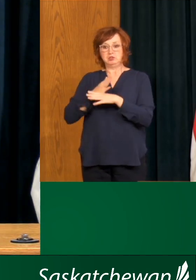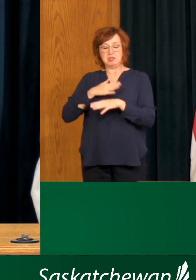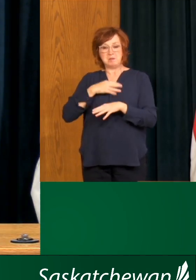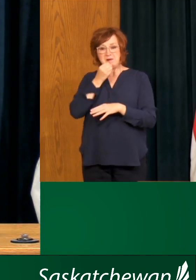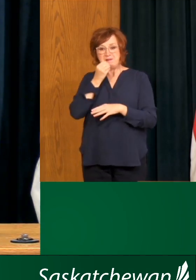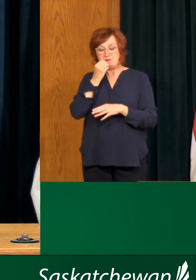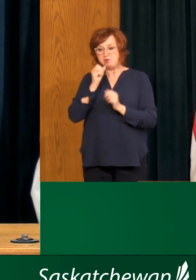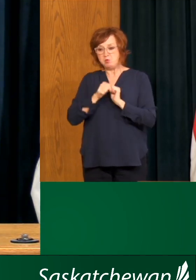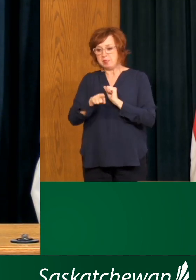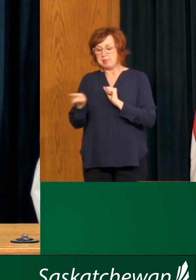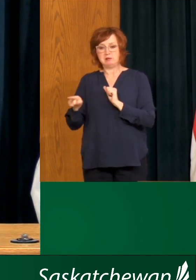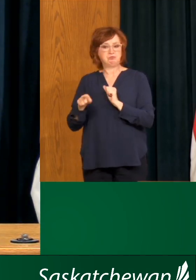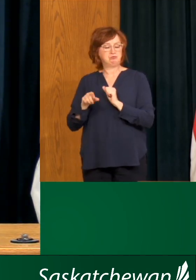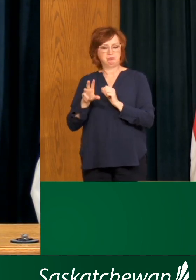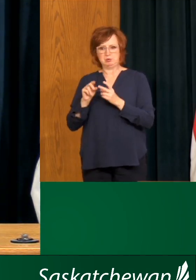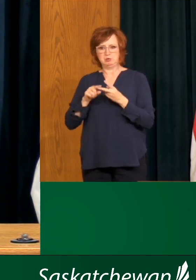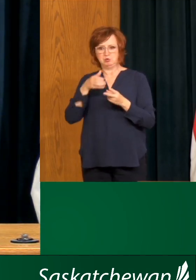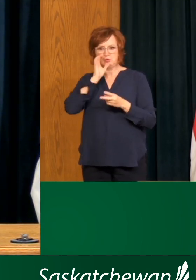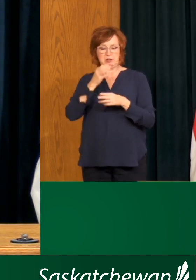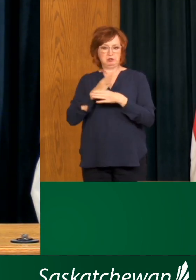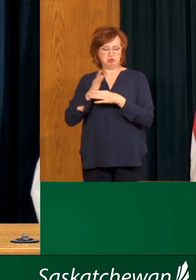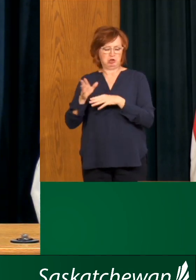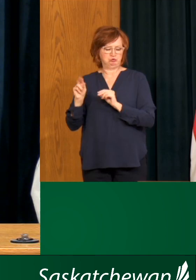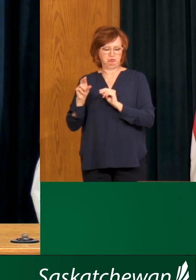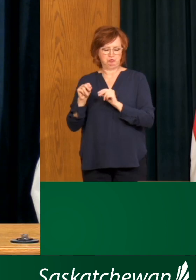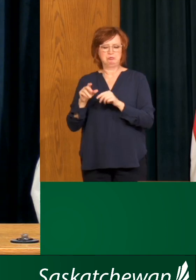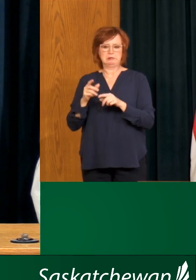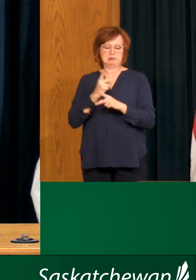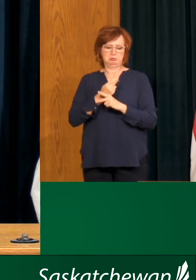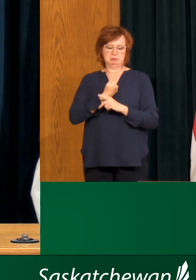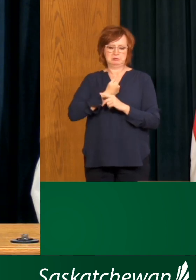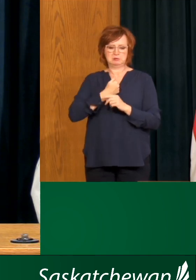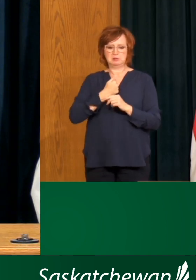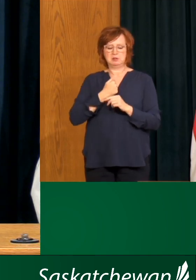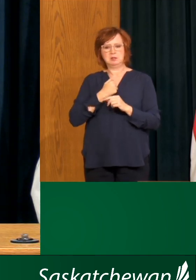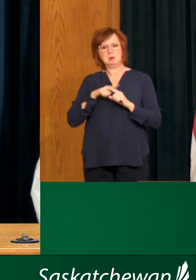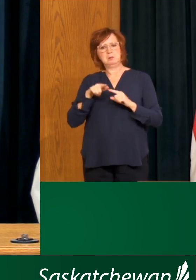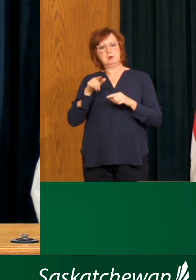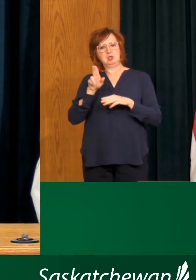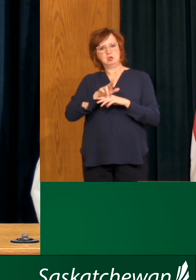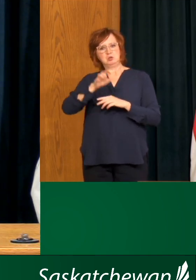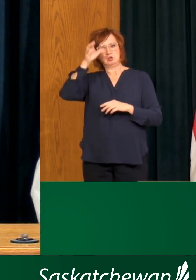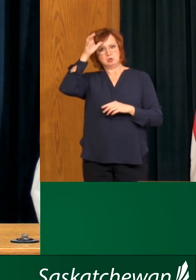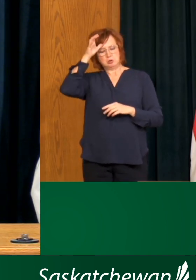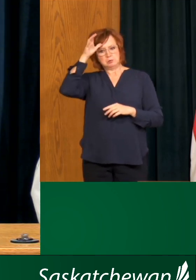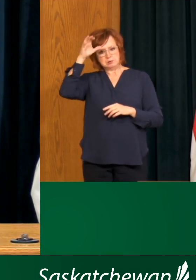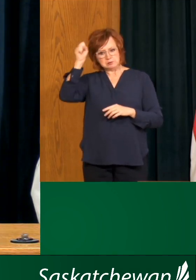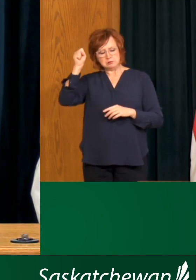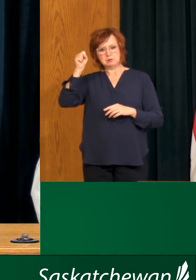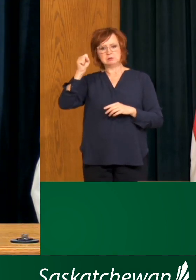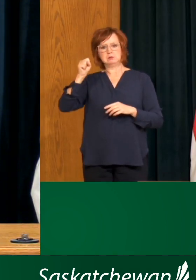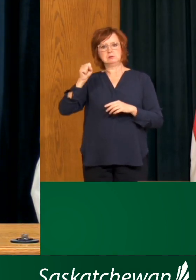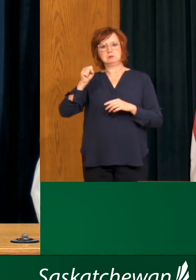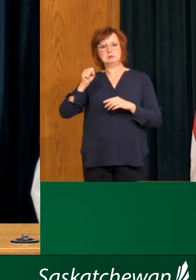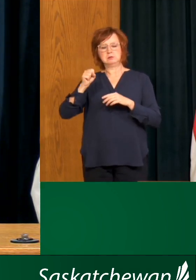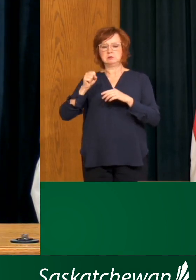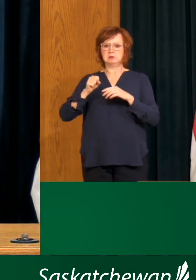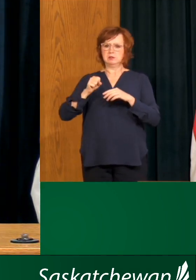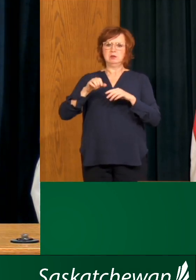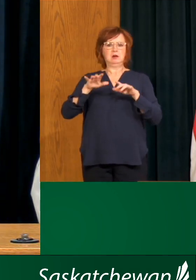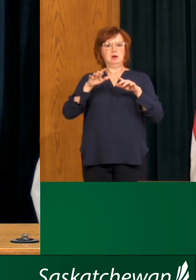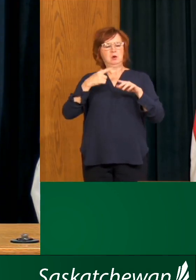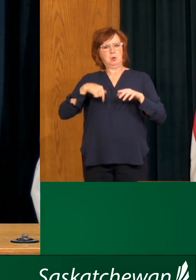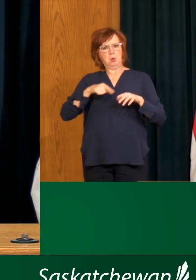smart, practical, common sense actions of the people of this province. So we need to keep that going. That's how